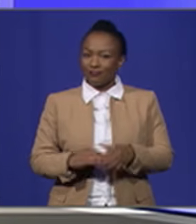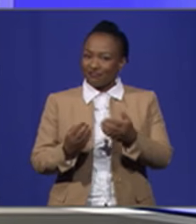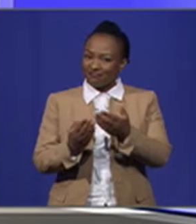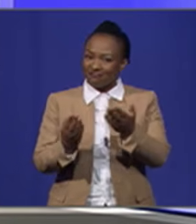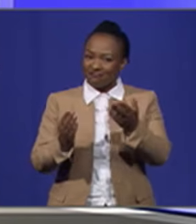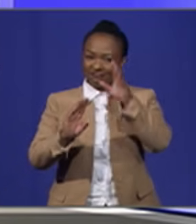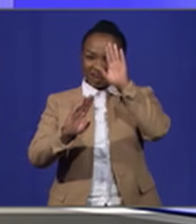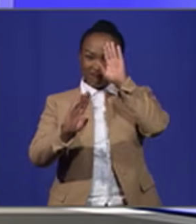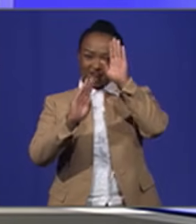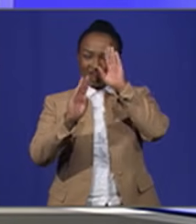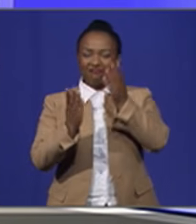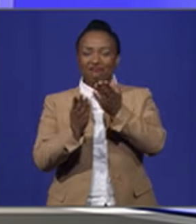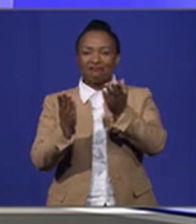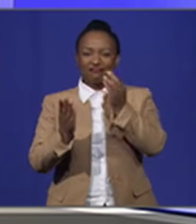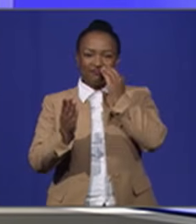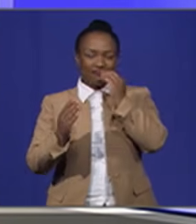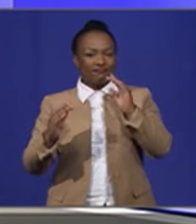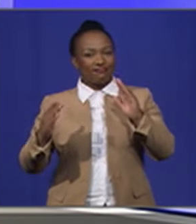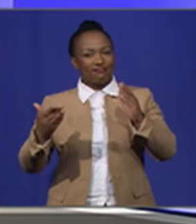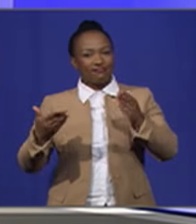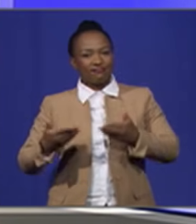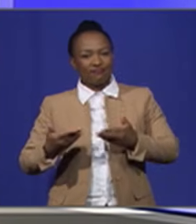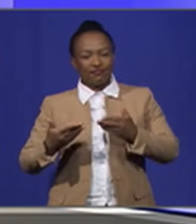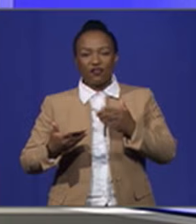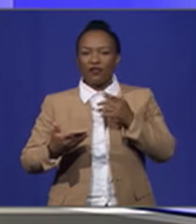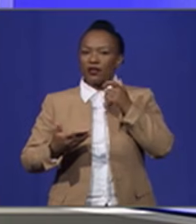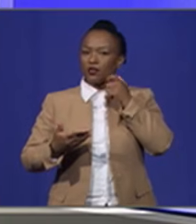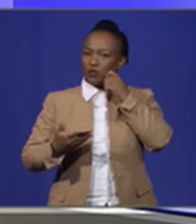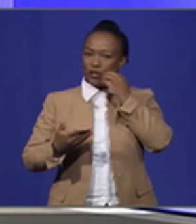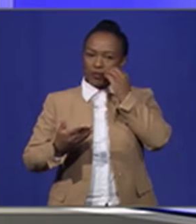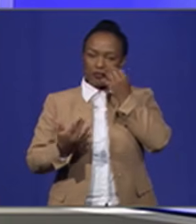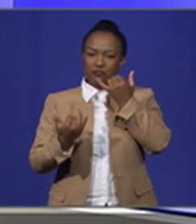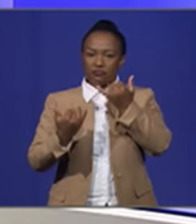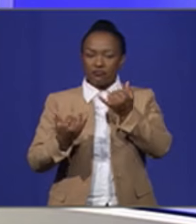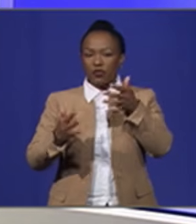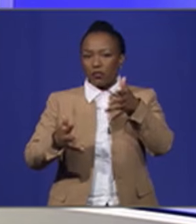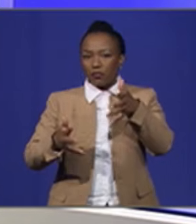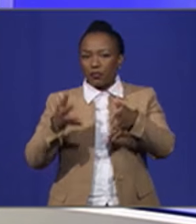Mothoetso Madume wa mogetso mo kgasong ya rona ya dikgang tsa Setswana tla re diale.